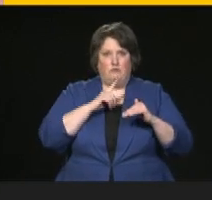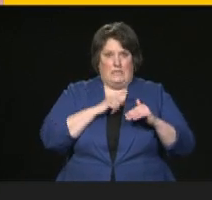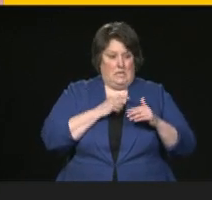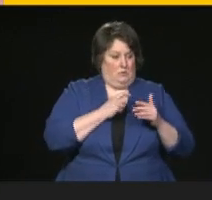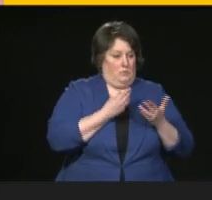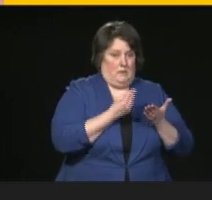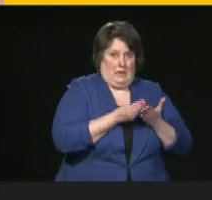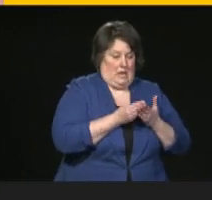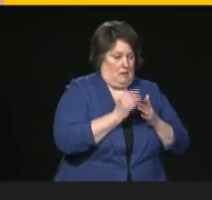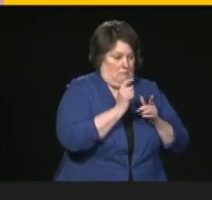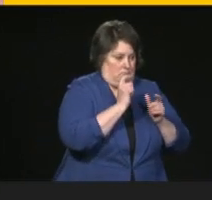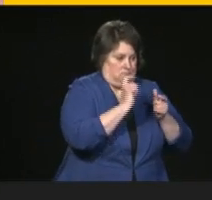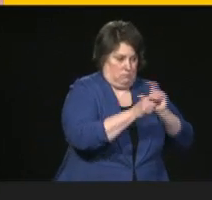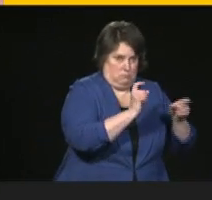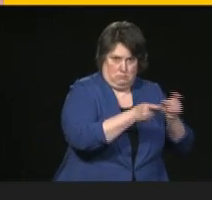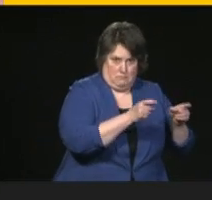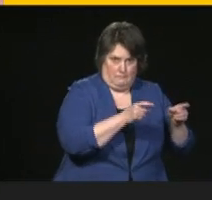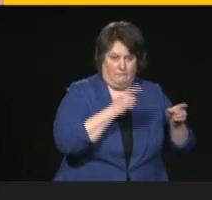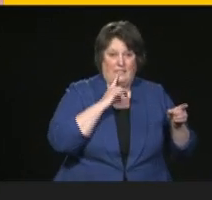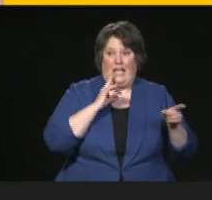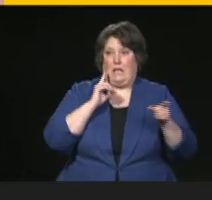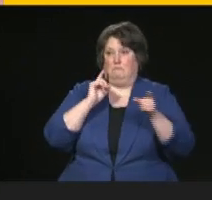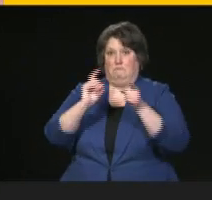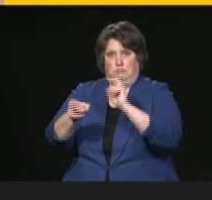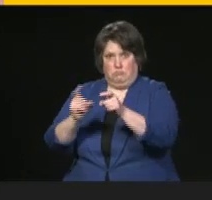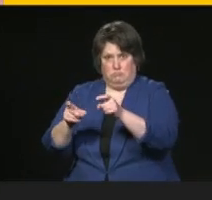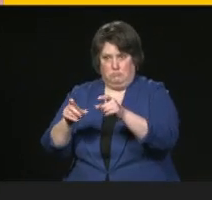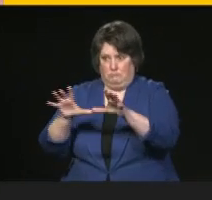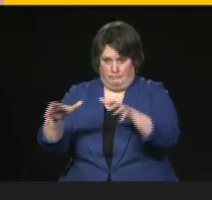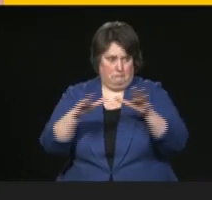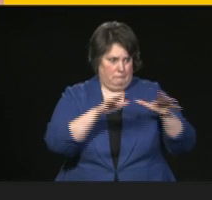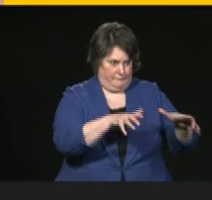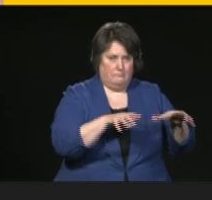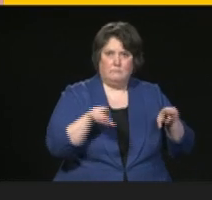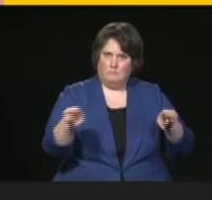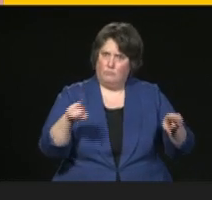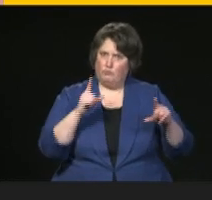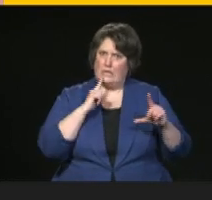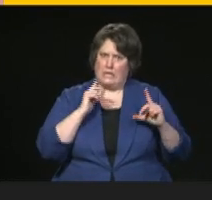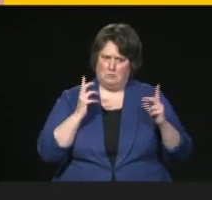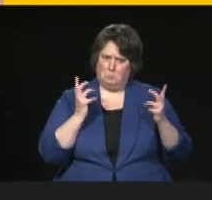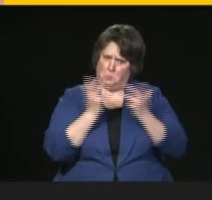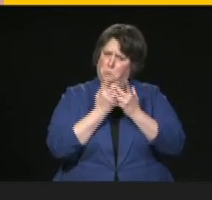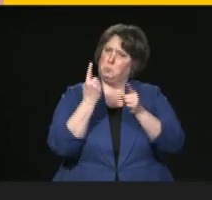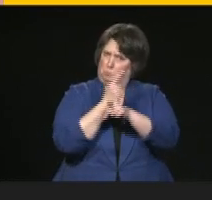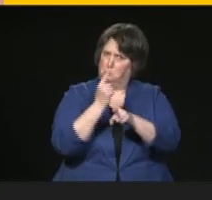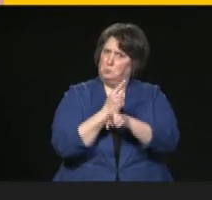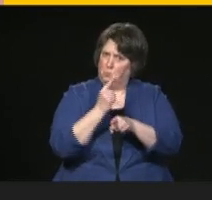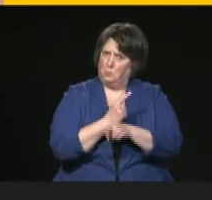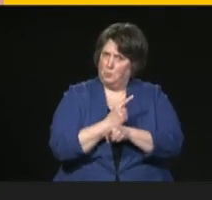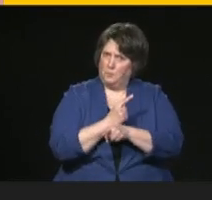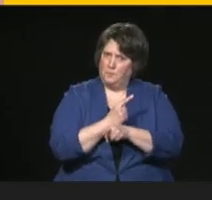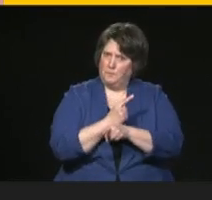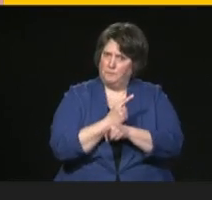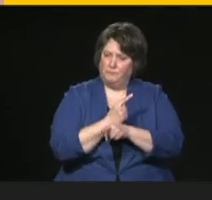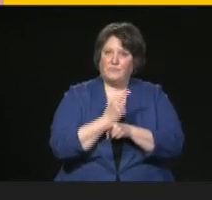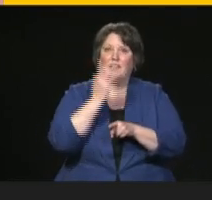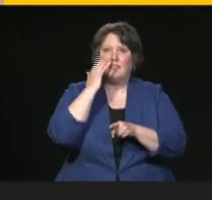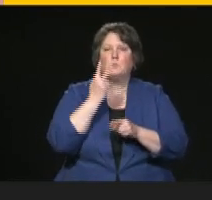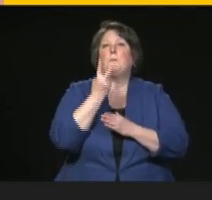Employers need employees and vice versa. So that is why these two measures go hand in